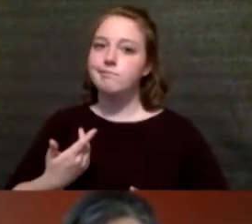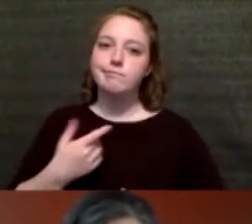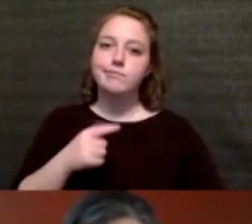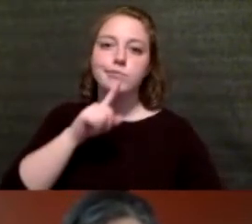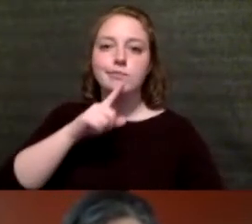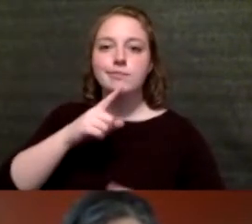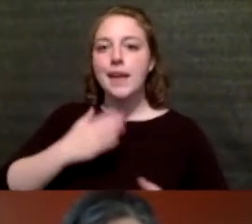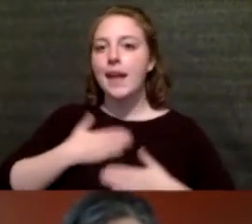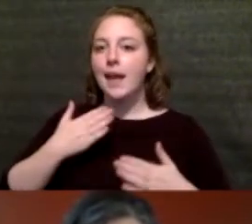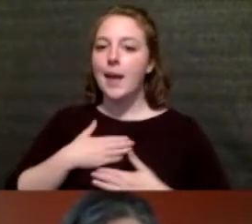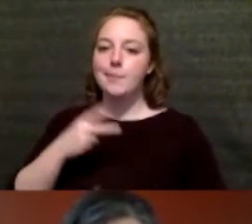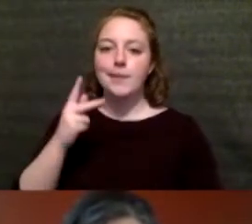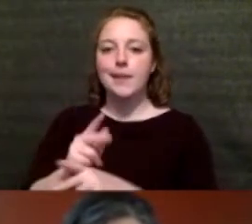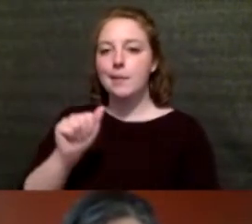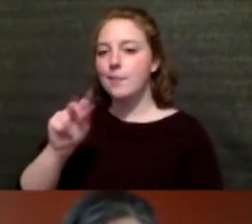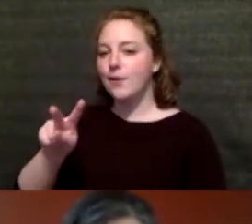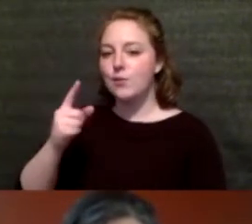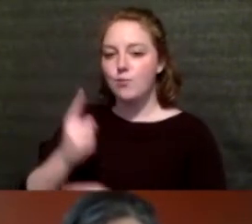right here.